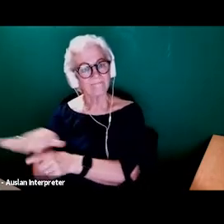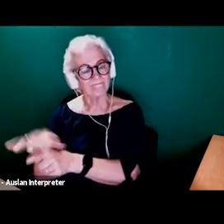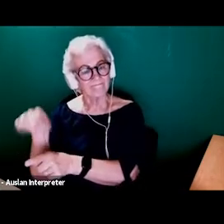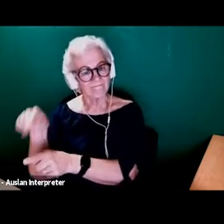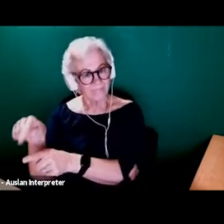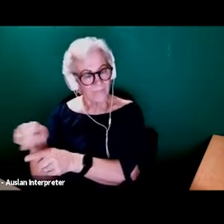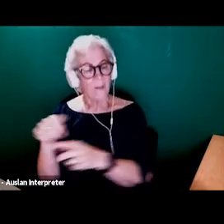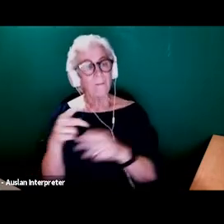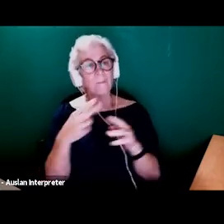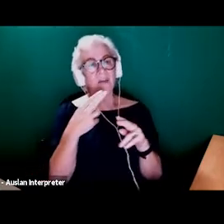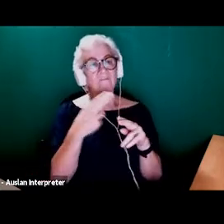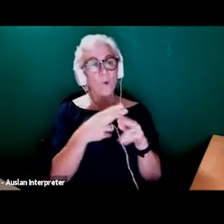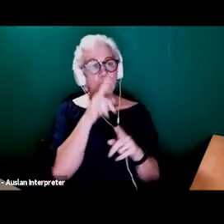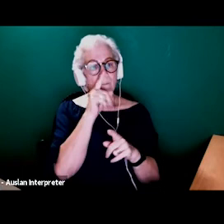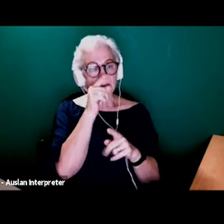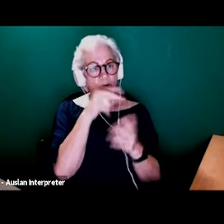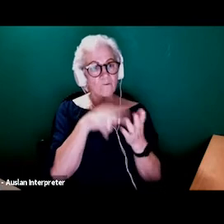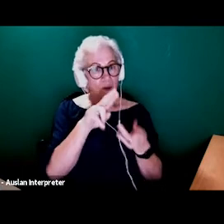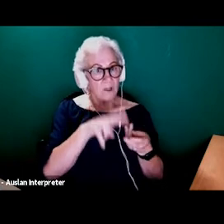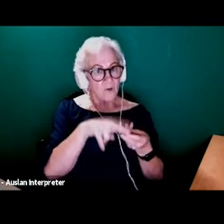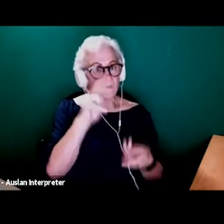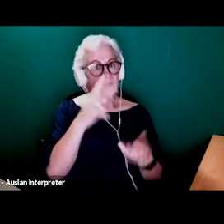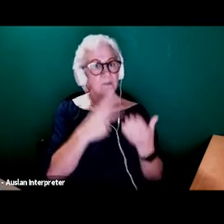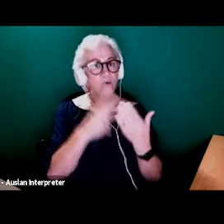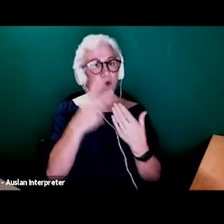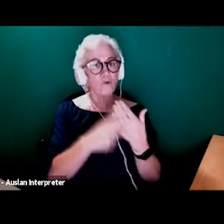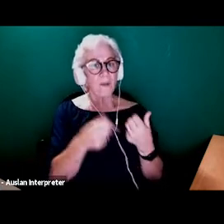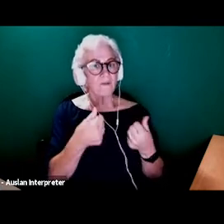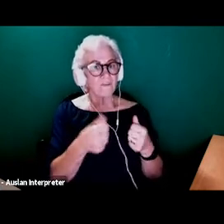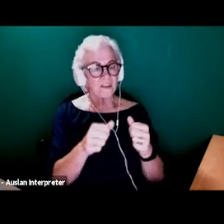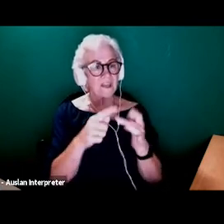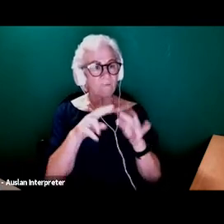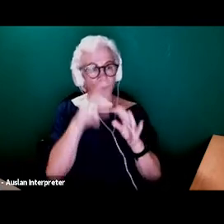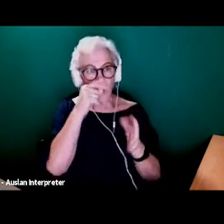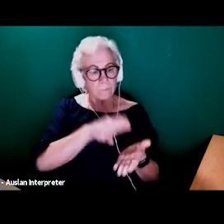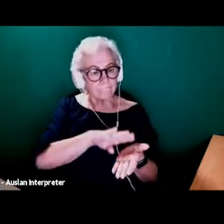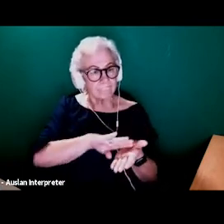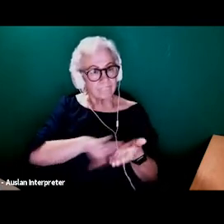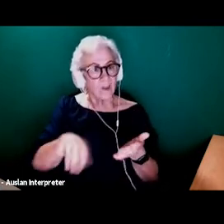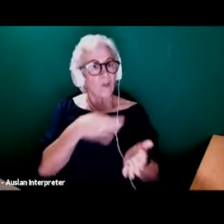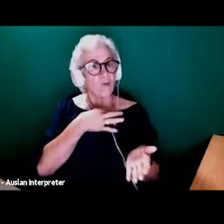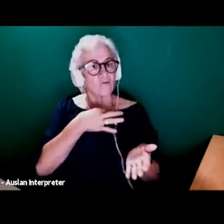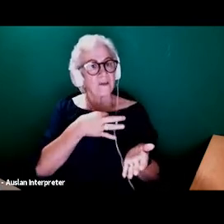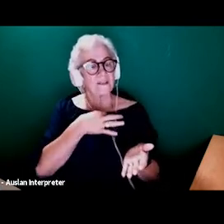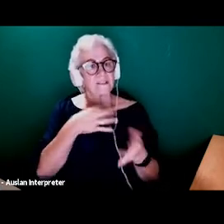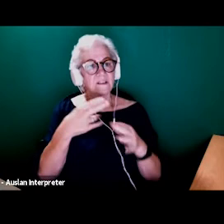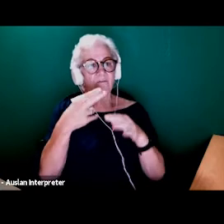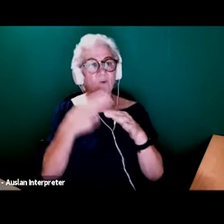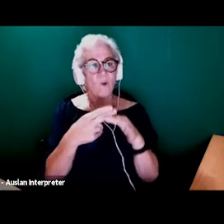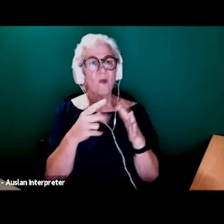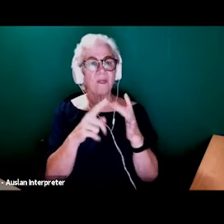In terms of the potential for increased program efficiency, if we were able to eliminate the risks associated with this induction